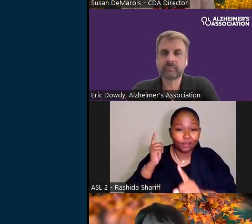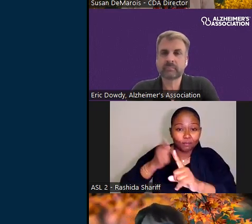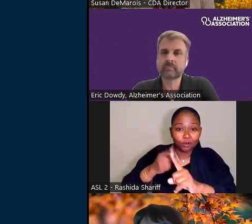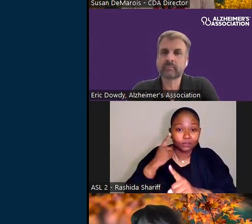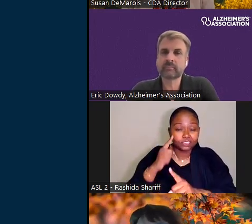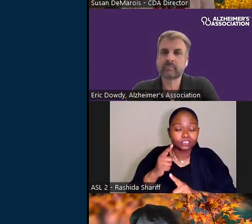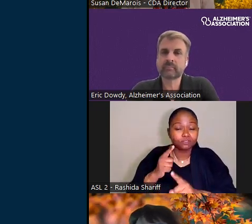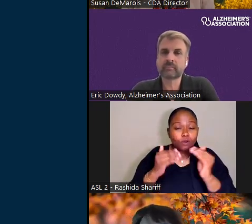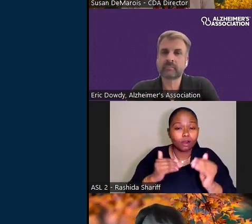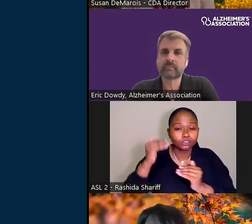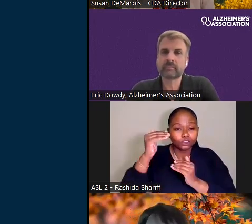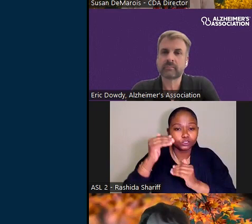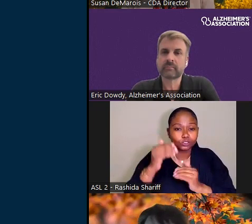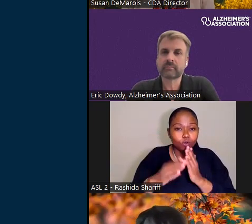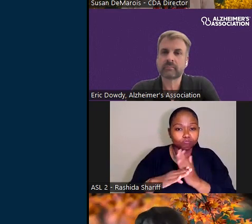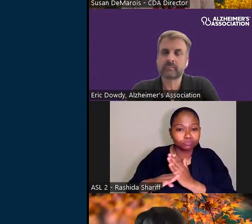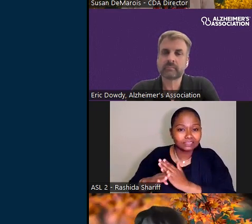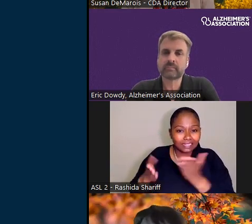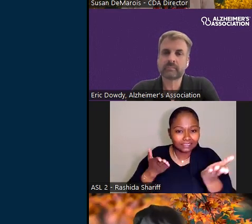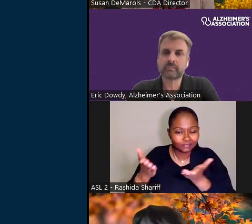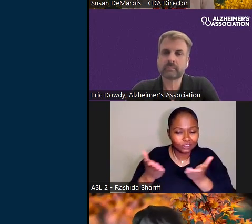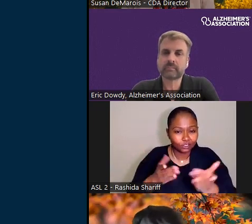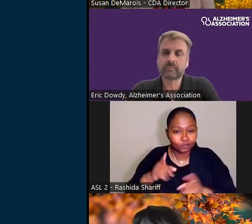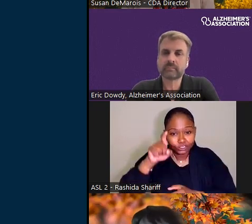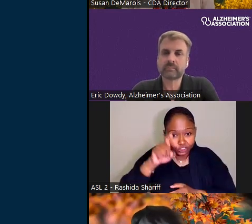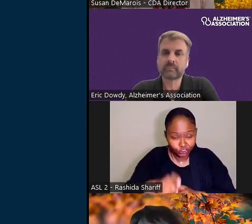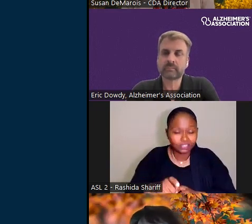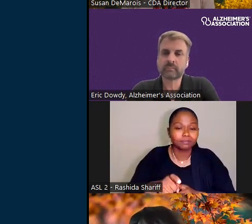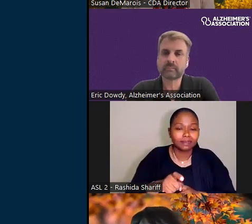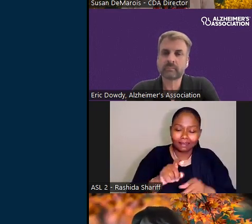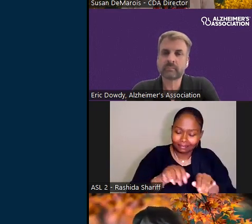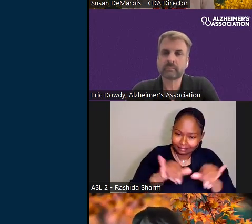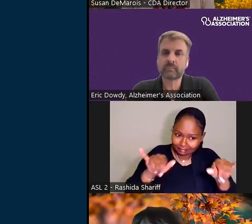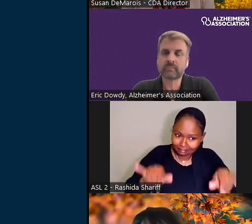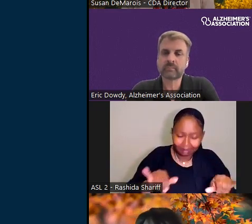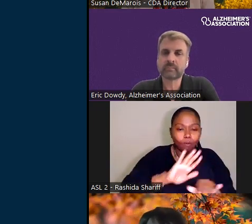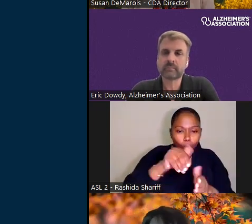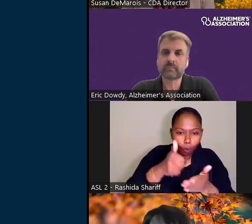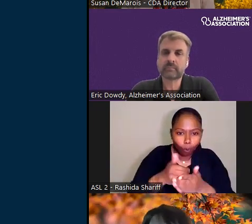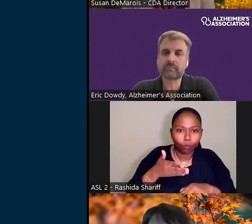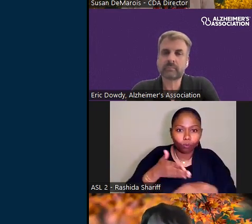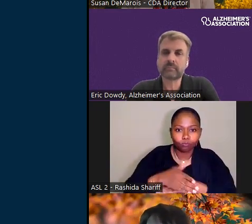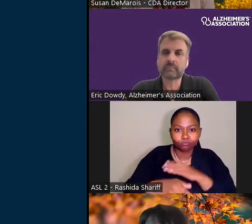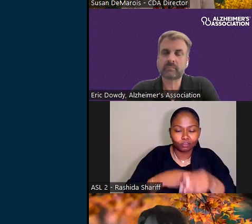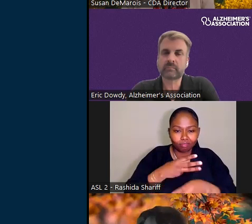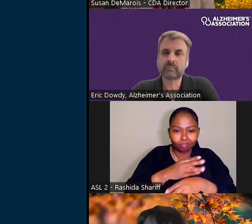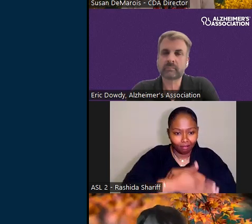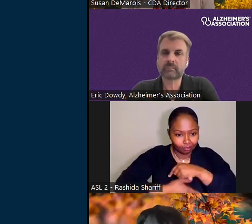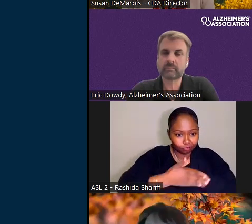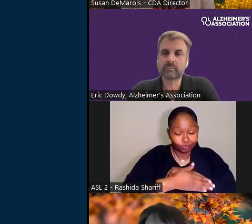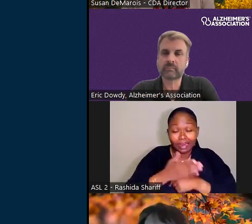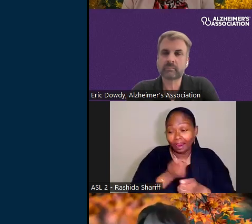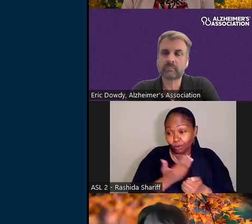protective services to be uniform across the country. And we're excited. So as everyone knows, Department of